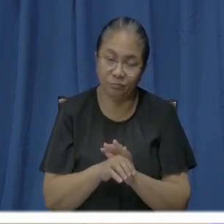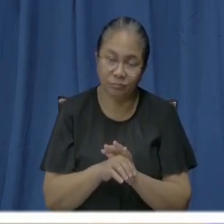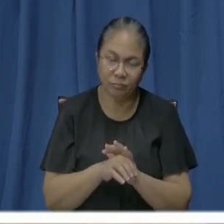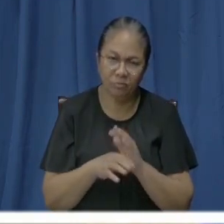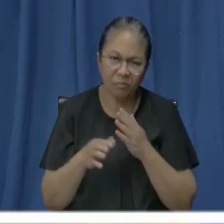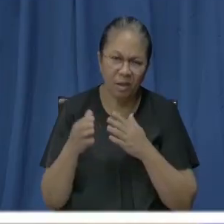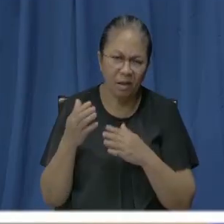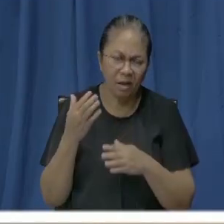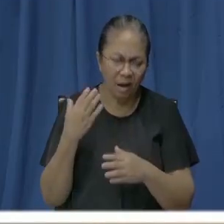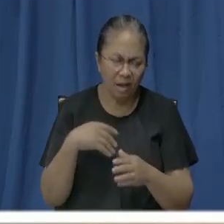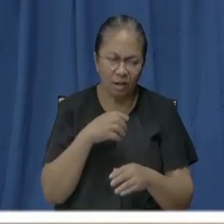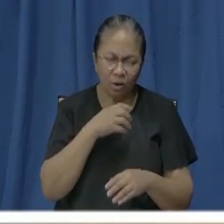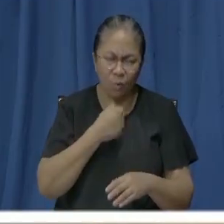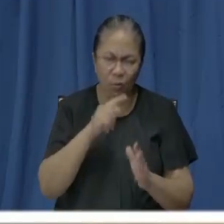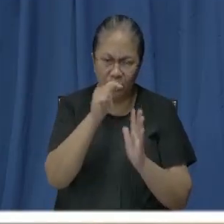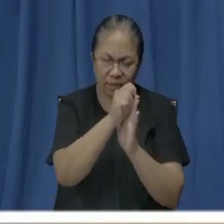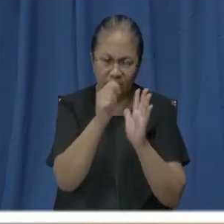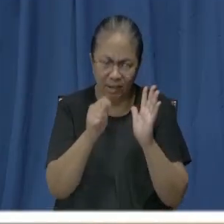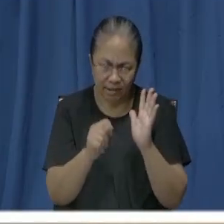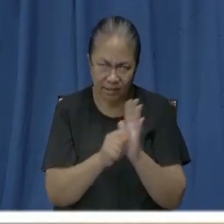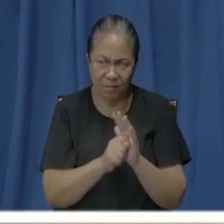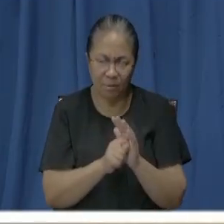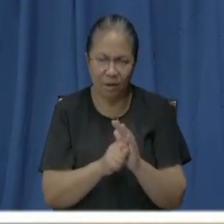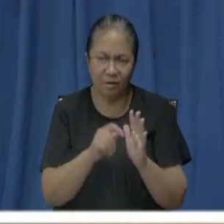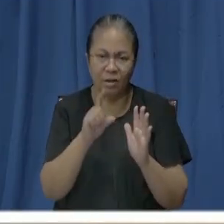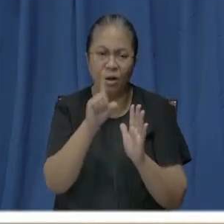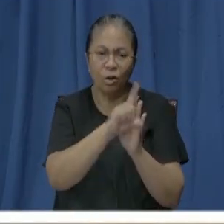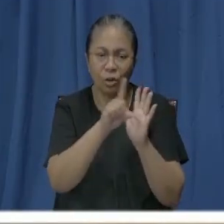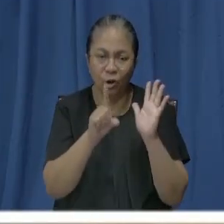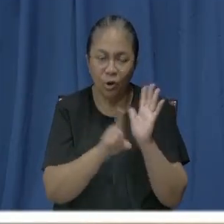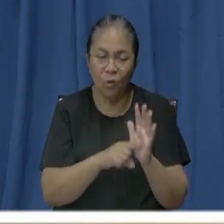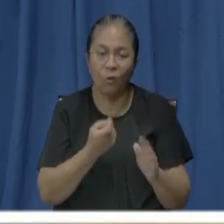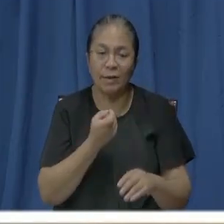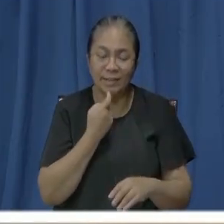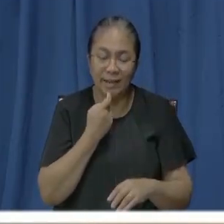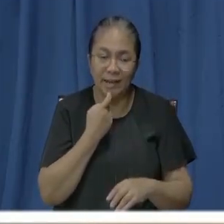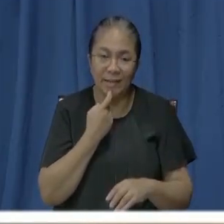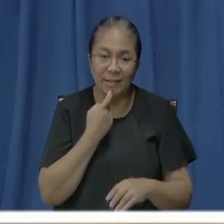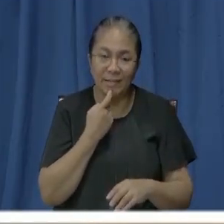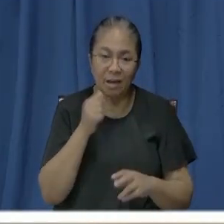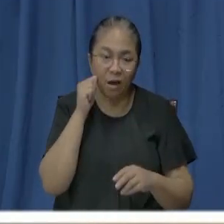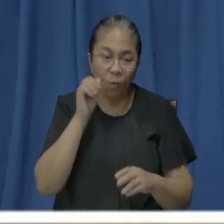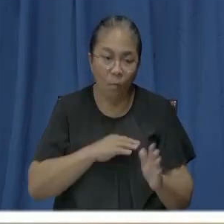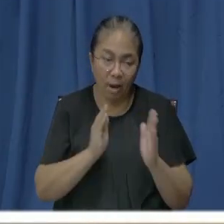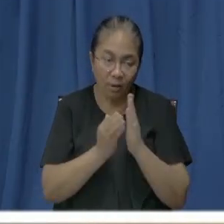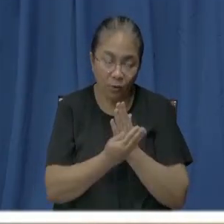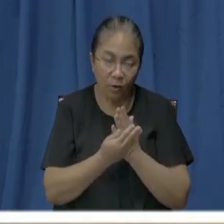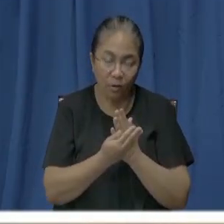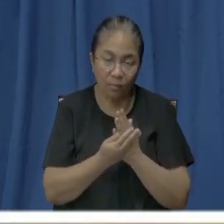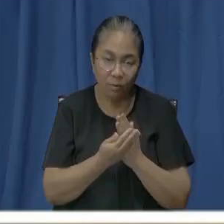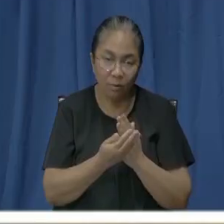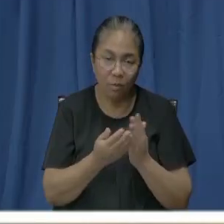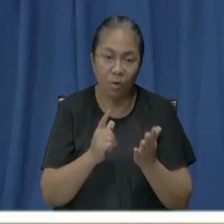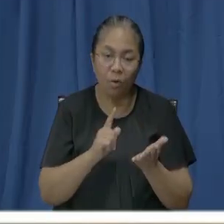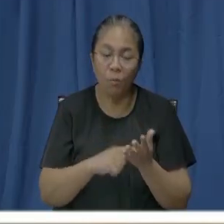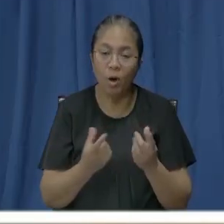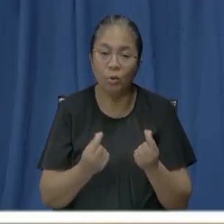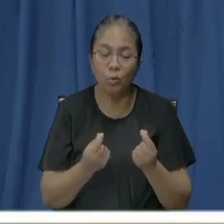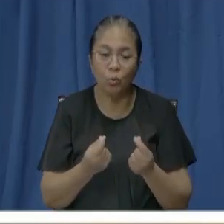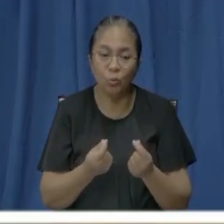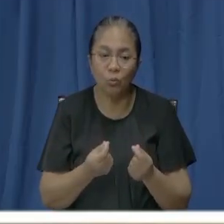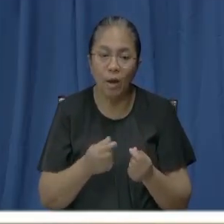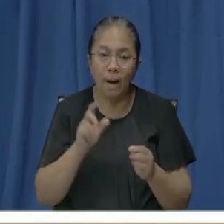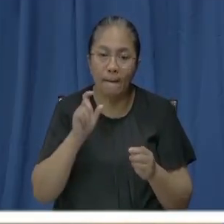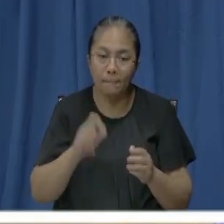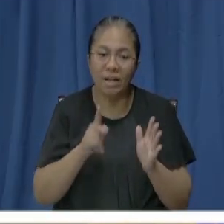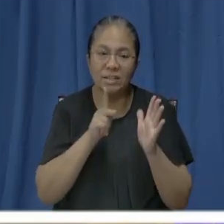Deuteronomy, an adulteress is to be stoned to death. It's the only capital crime where they actually said